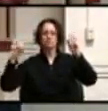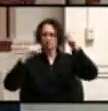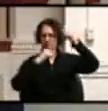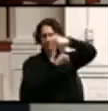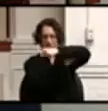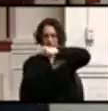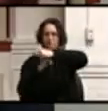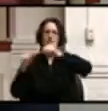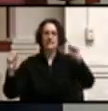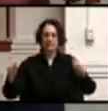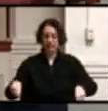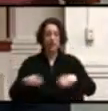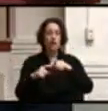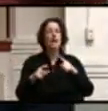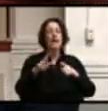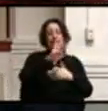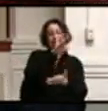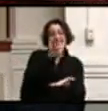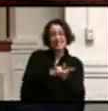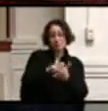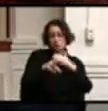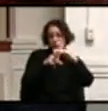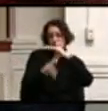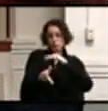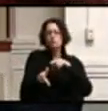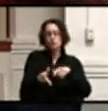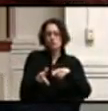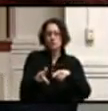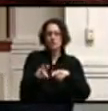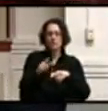door just to make sure we've got lateral bracing.